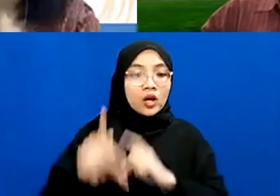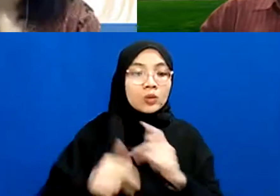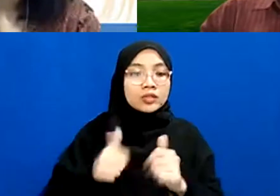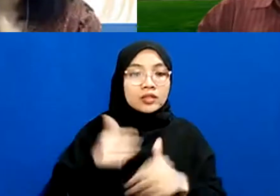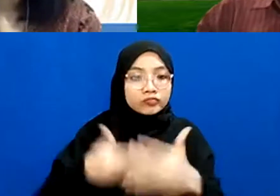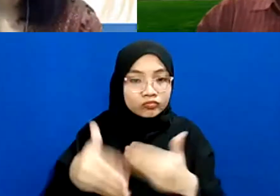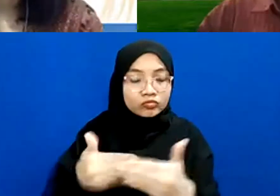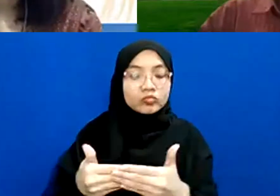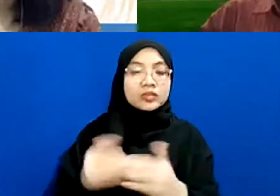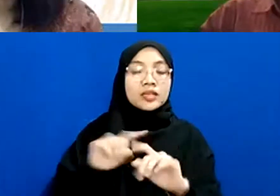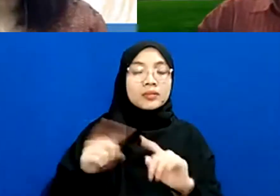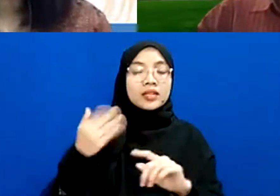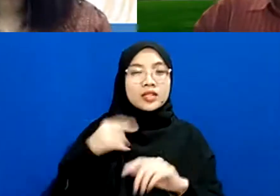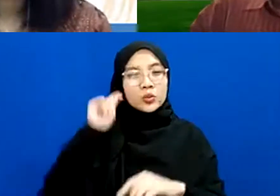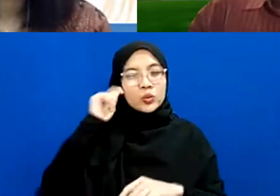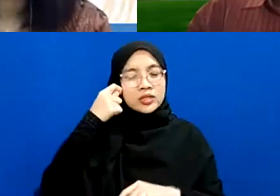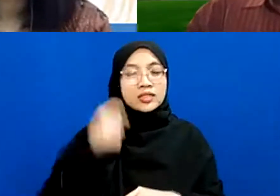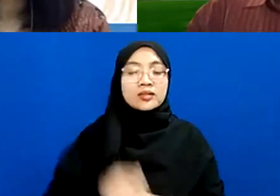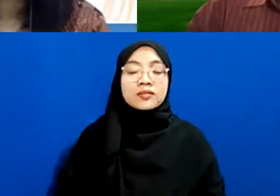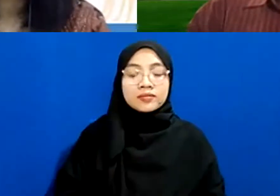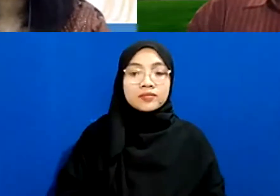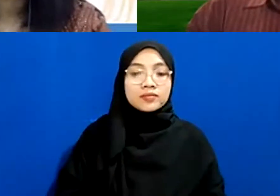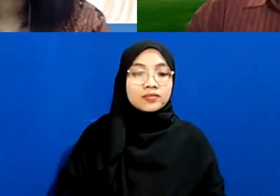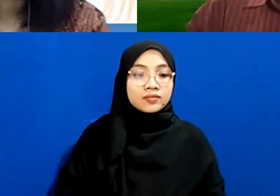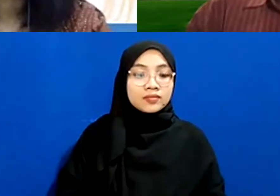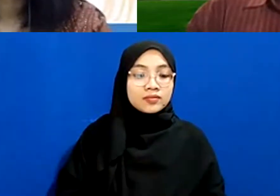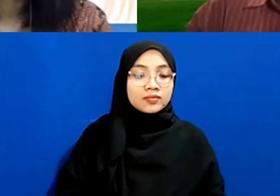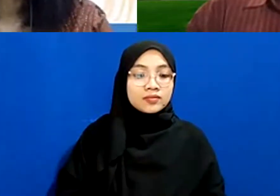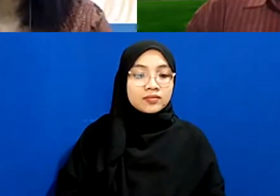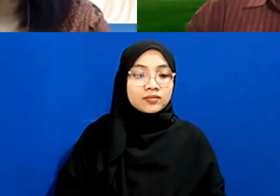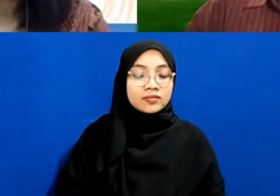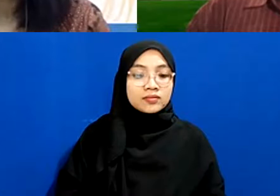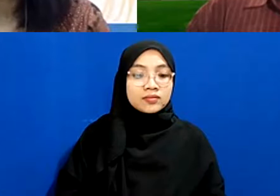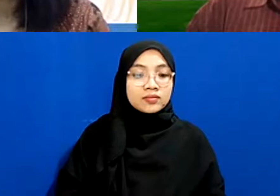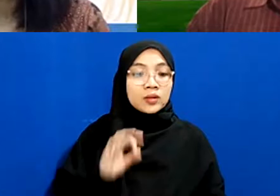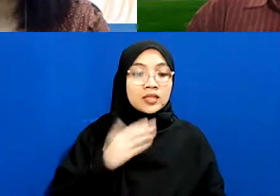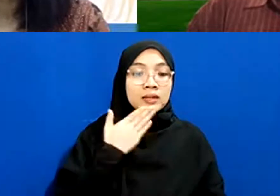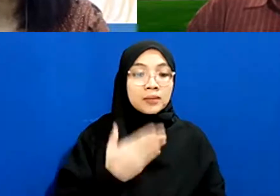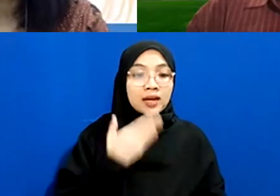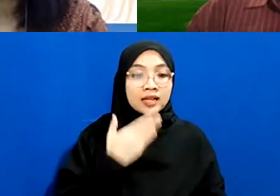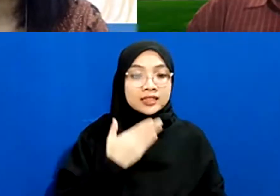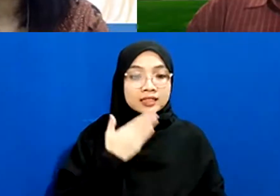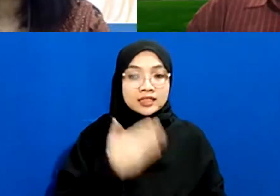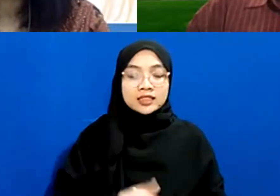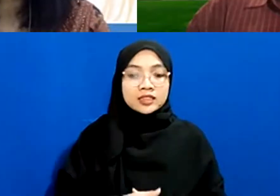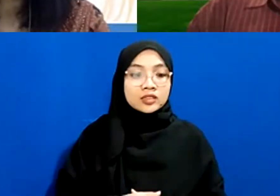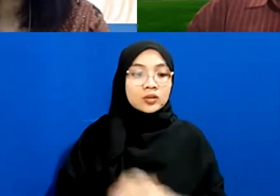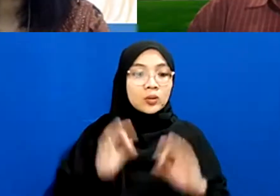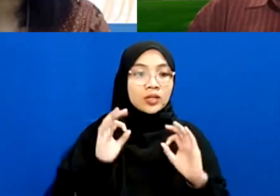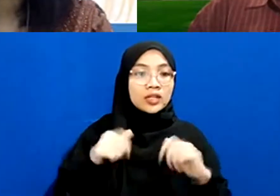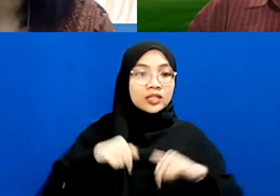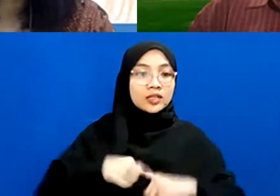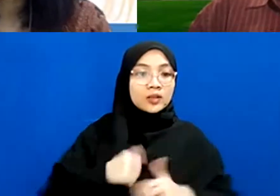Yeah. Thank you so much, David, for your response. Right, that was very